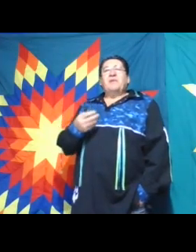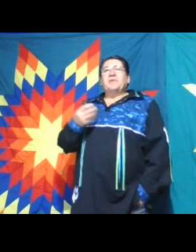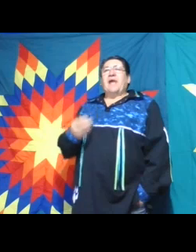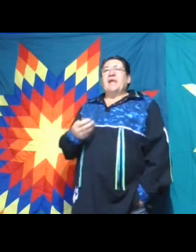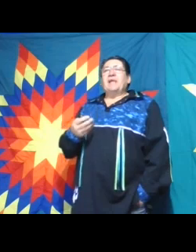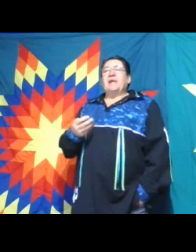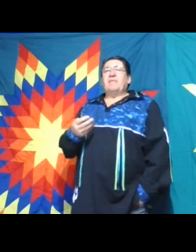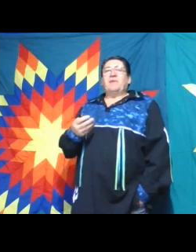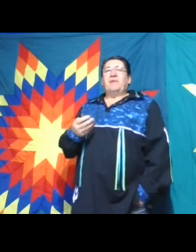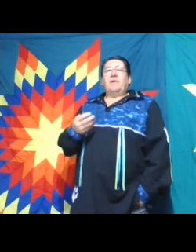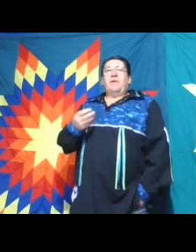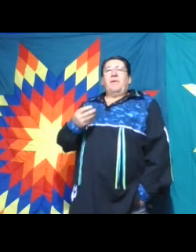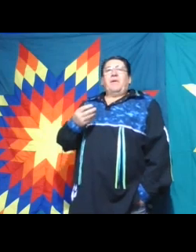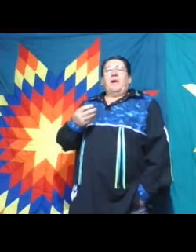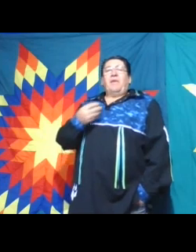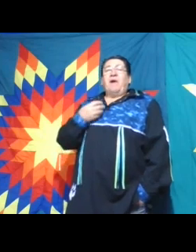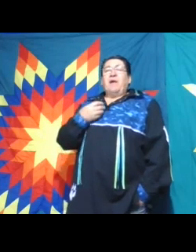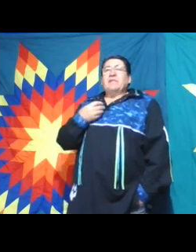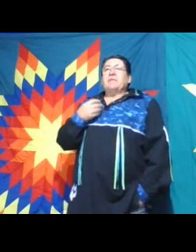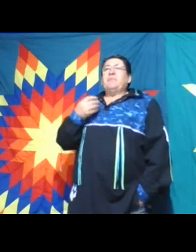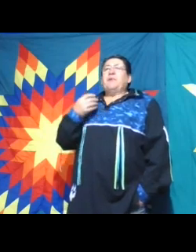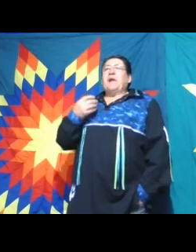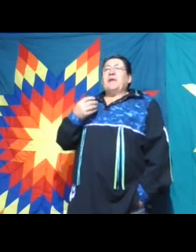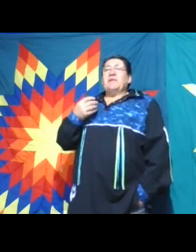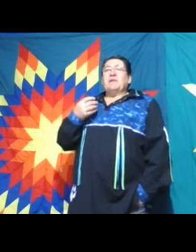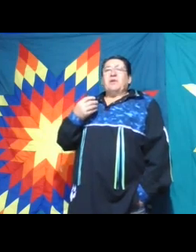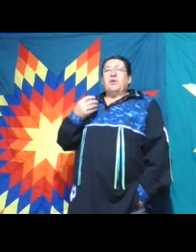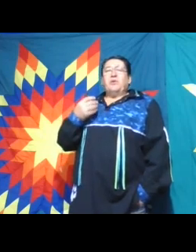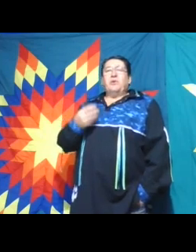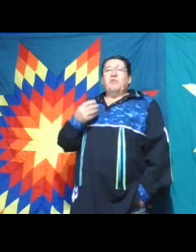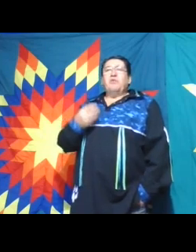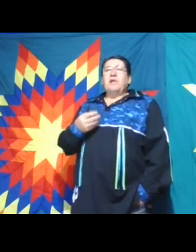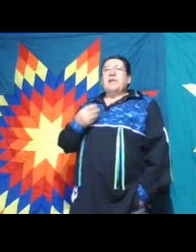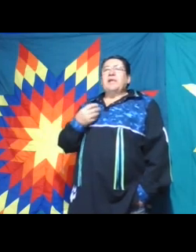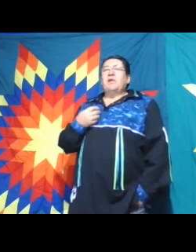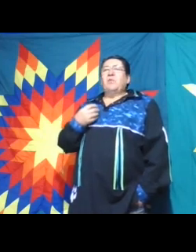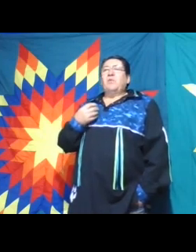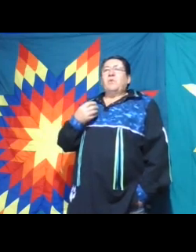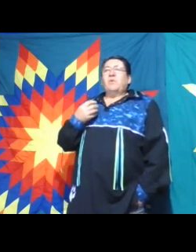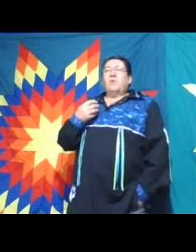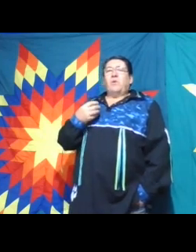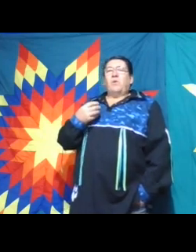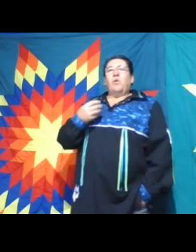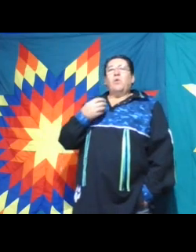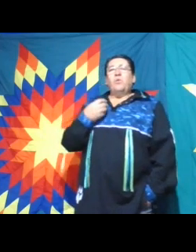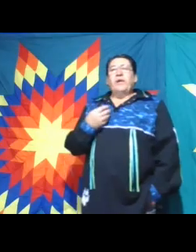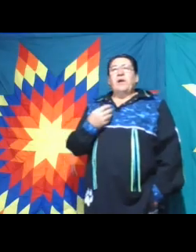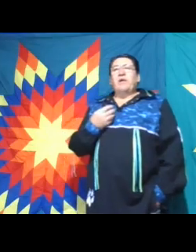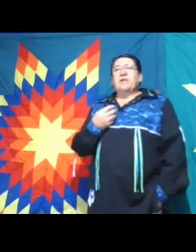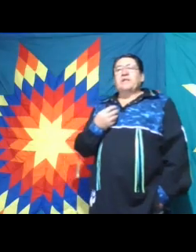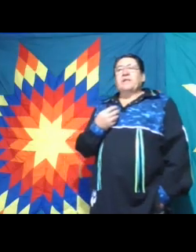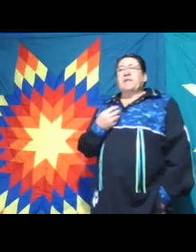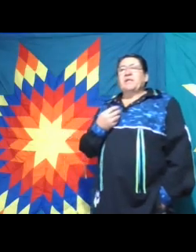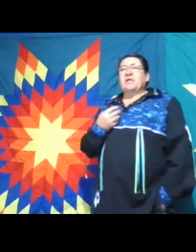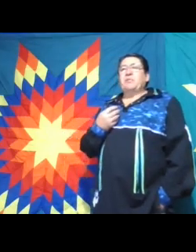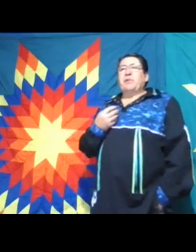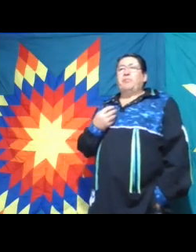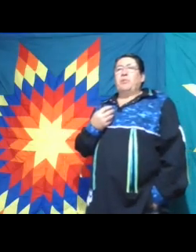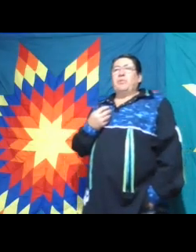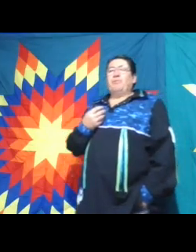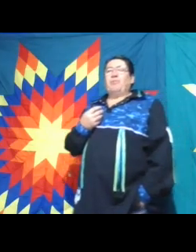an understanding of it, of us, because you would really know who we are as